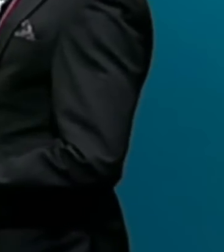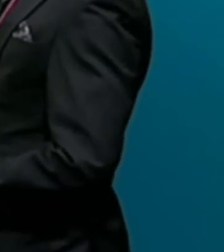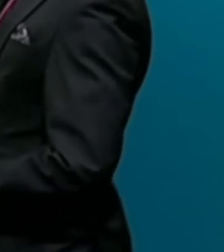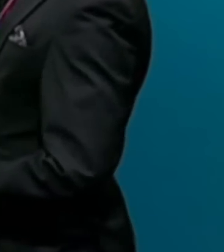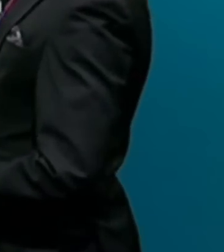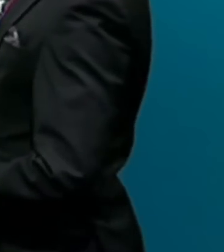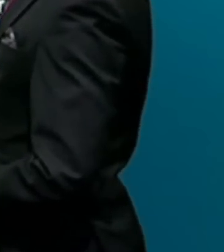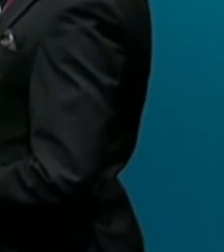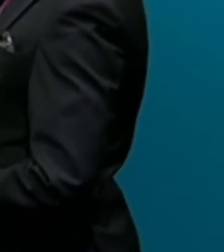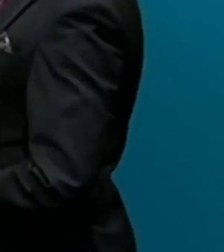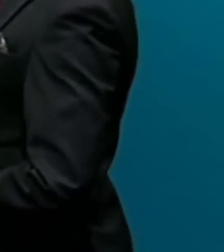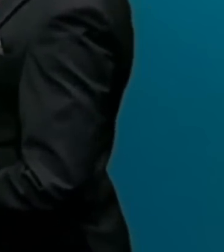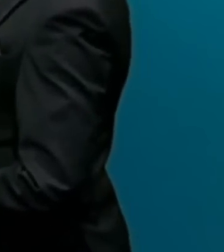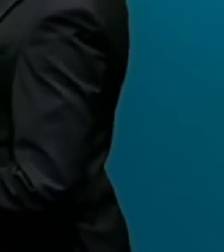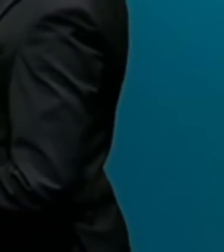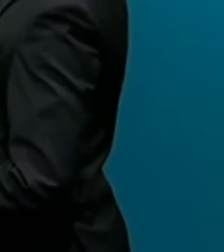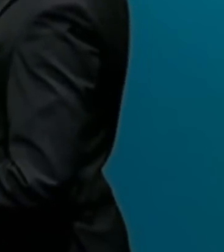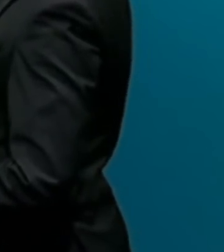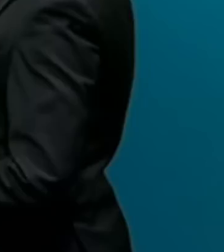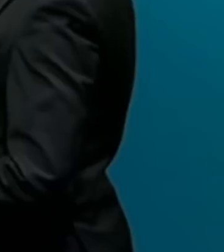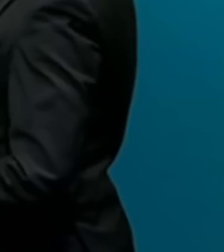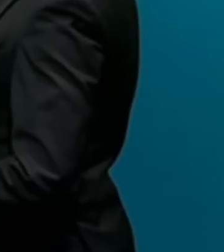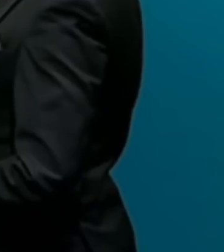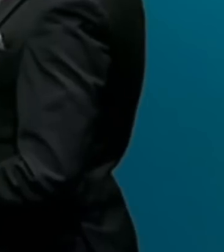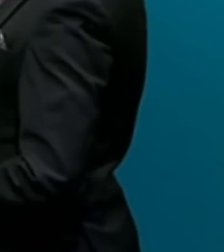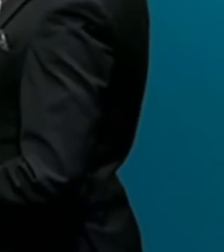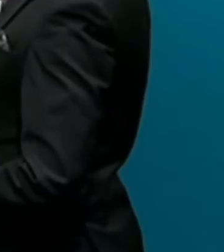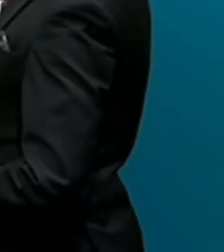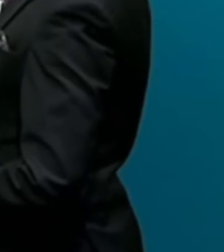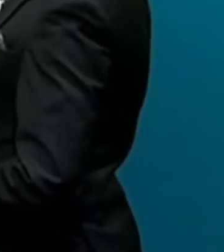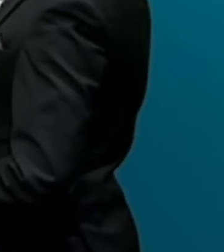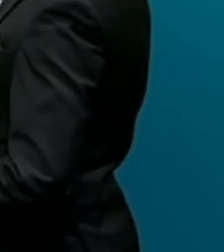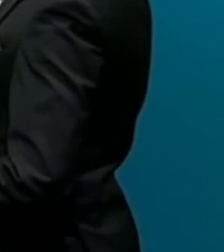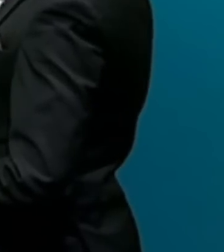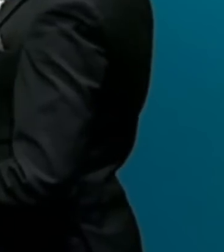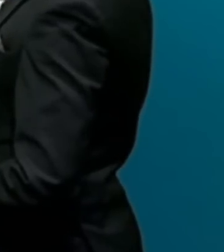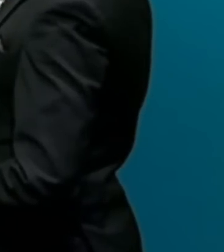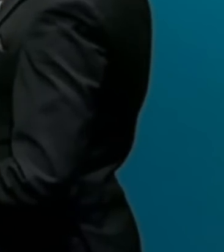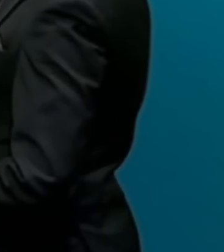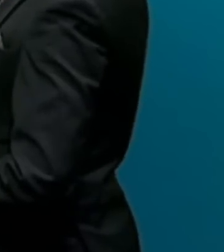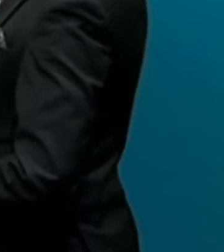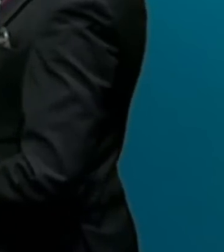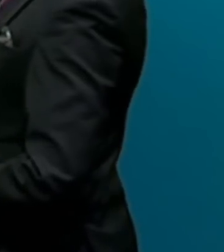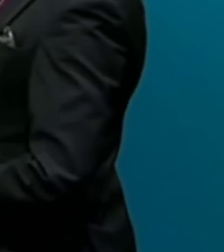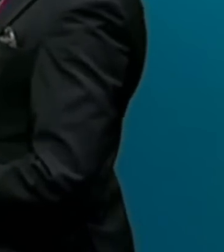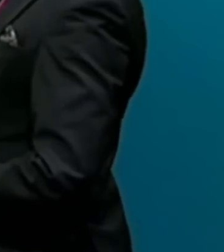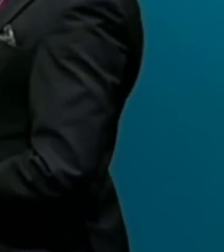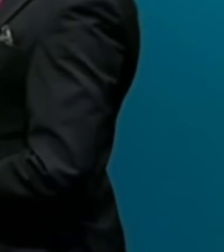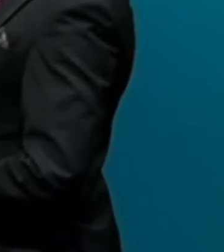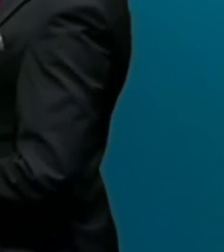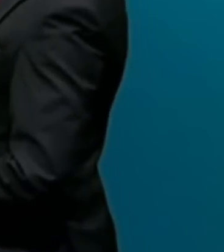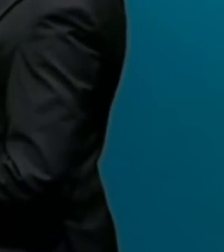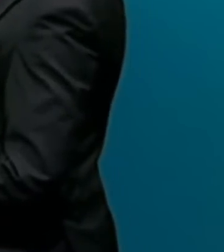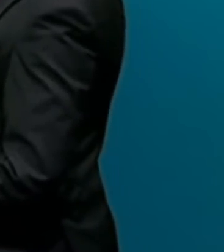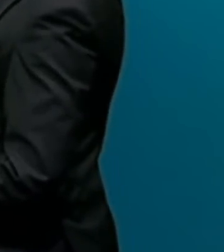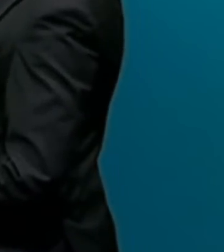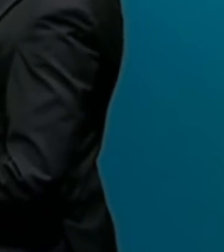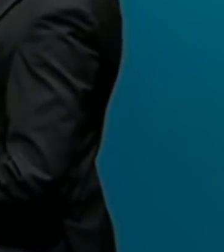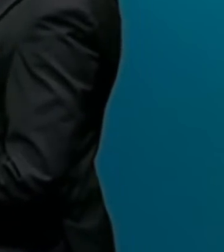gape dikgonagalo tša dipula tšeo di tla bego di apešitše ke dikgodi dikarolo tša province ya Limpopo le magorogohlong a dithaba tša Mpumalanga le gore togela gona dikarolo